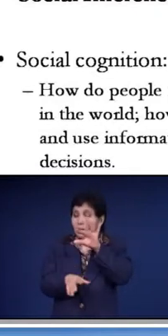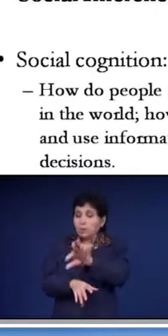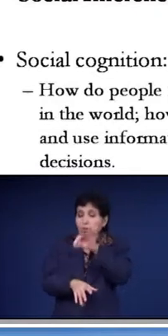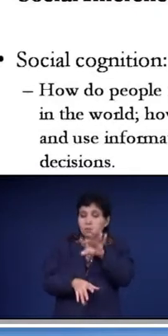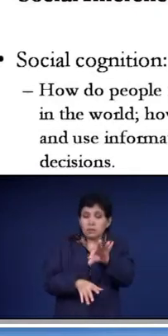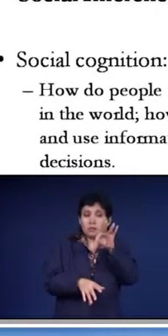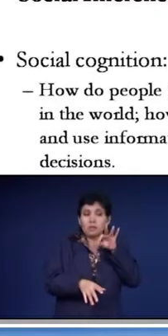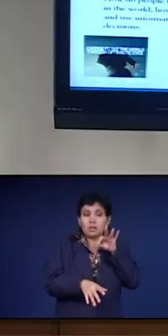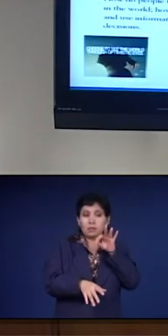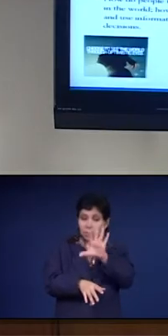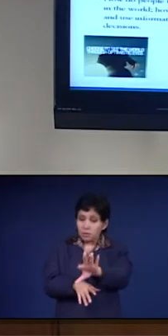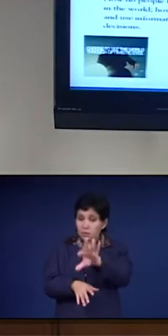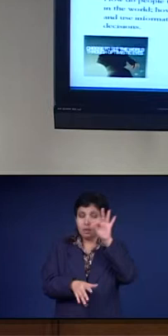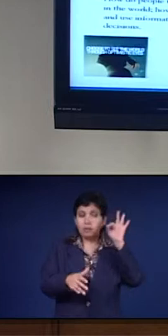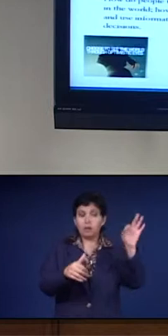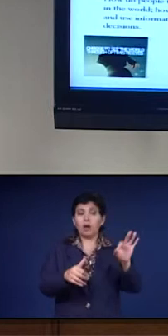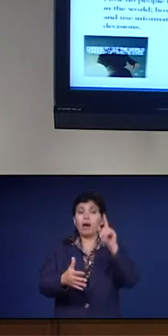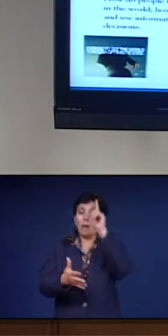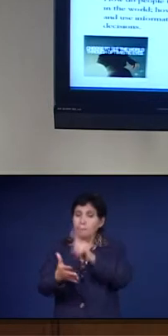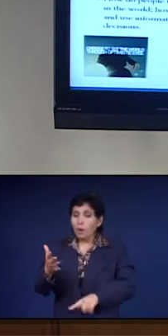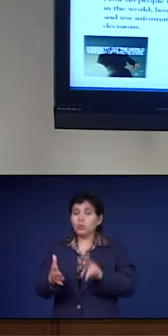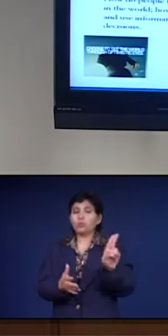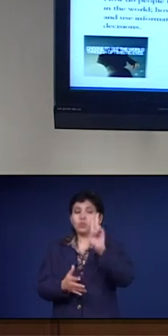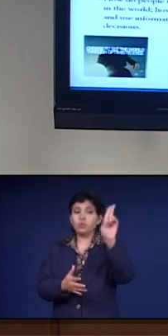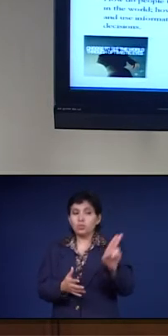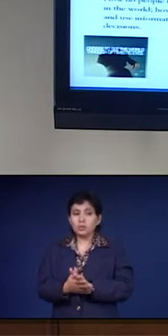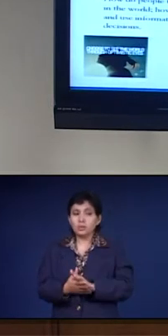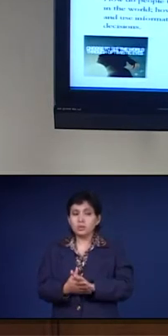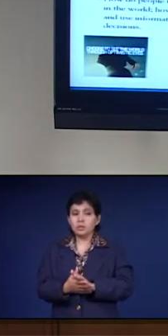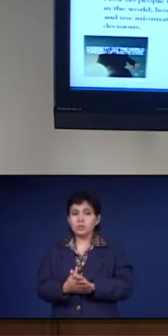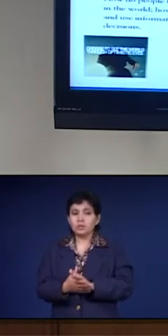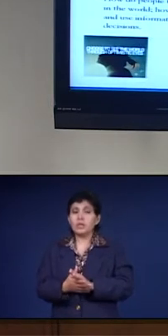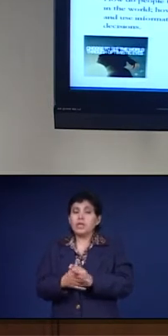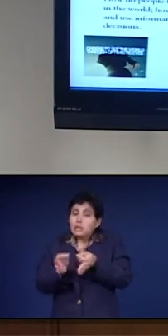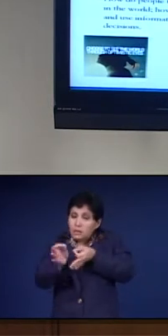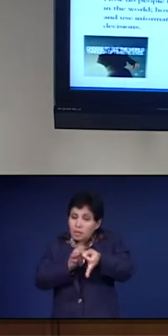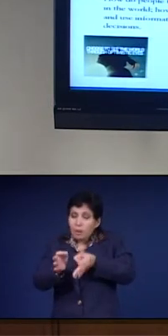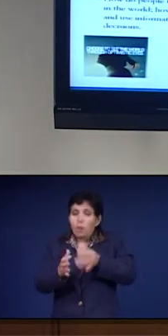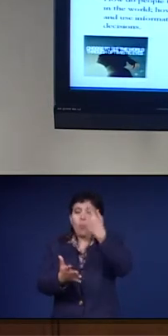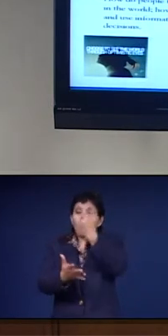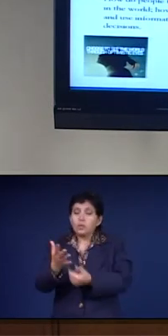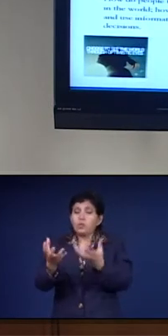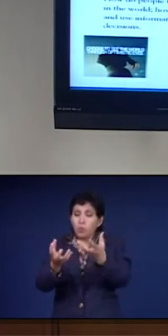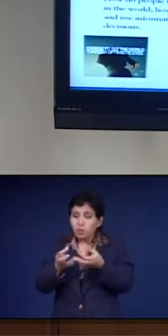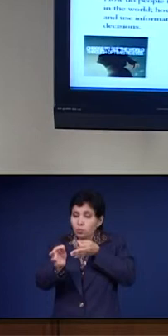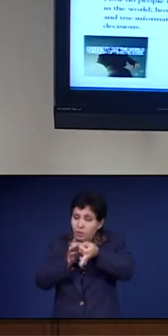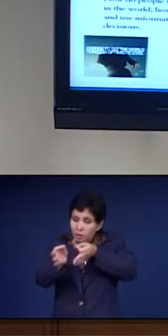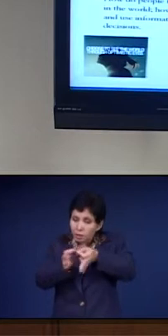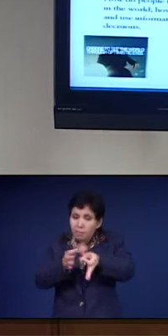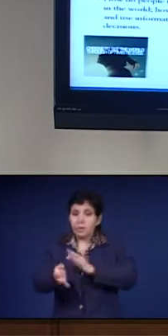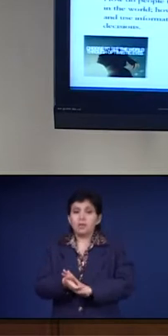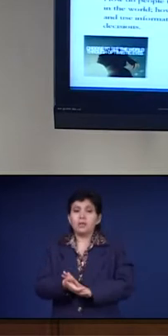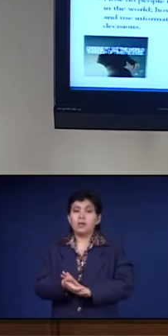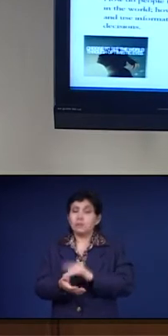select. First one, select what you want to choose. Next one, interpret what you want to interpret. And next